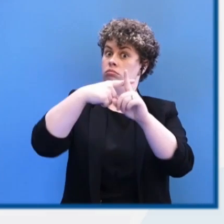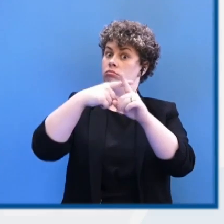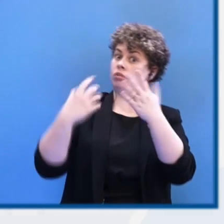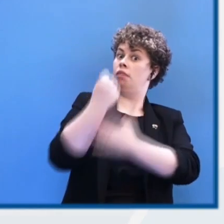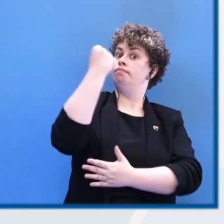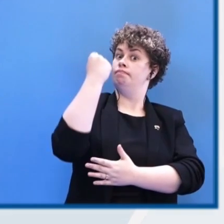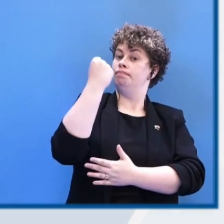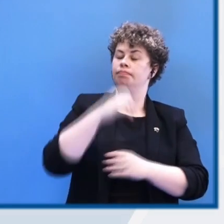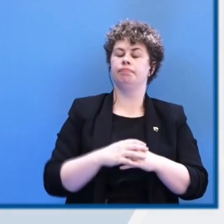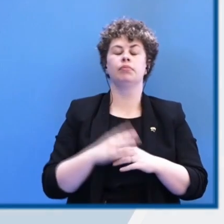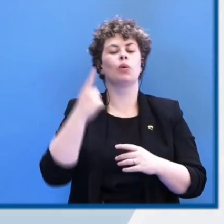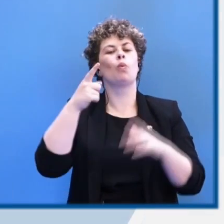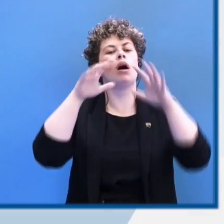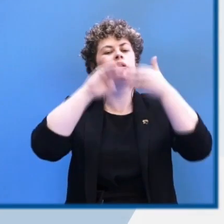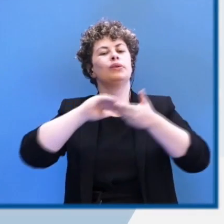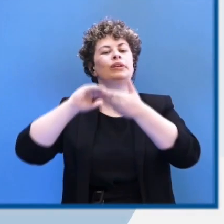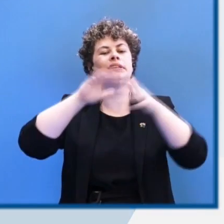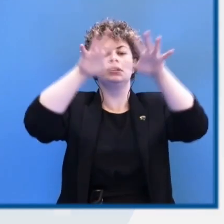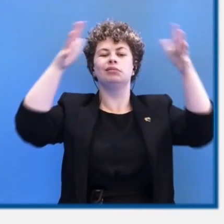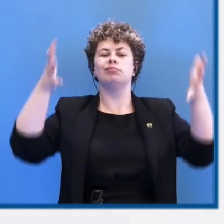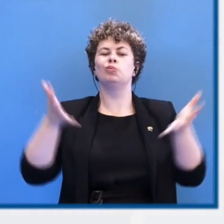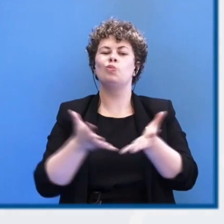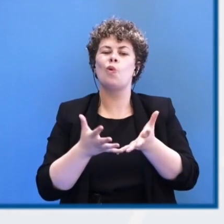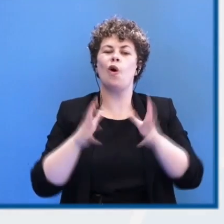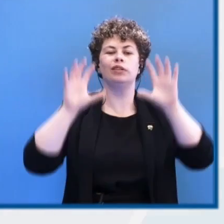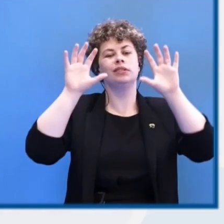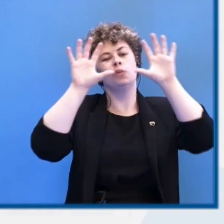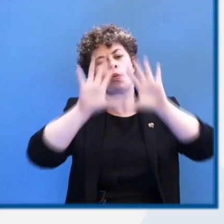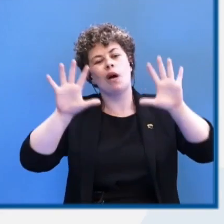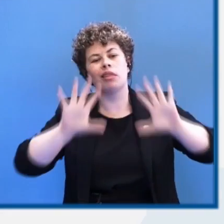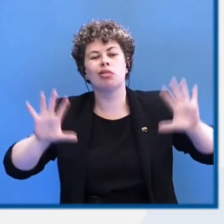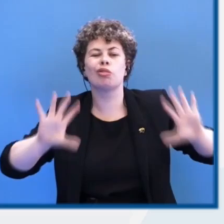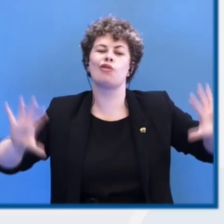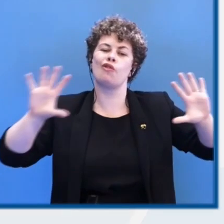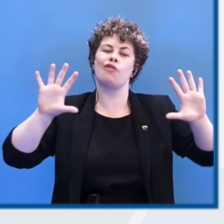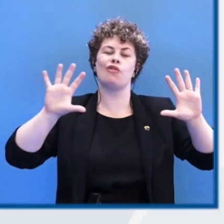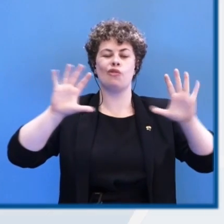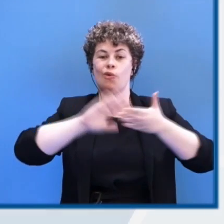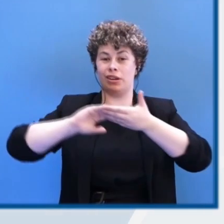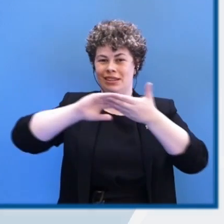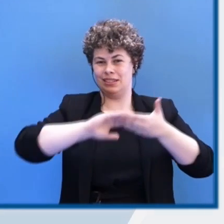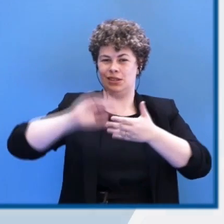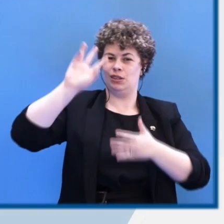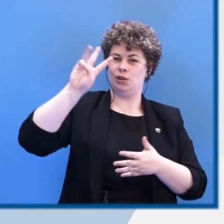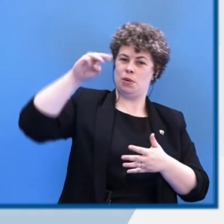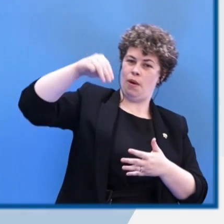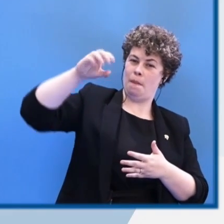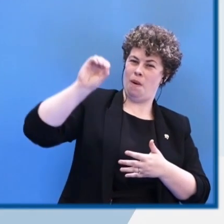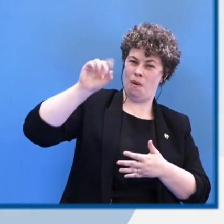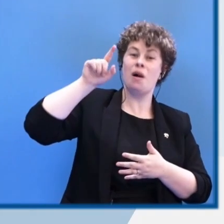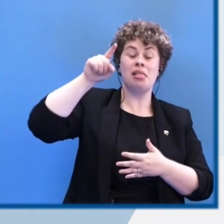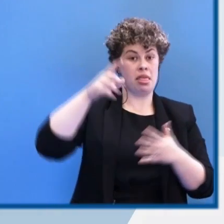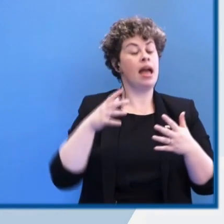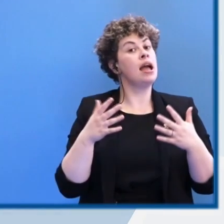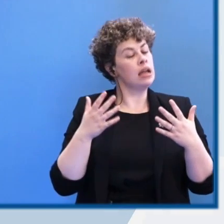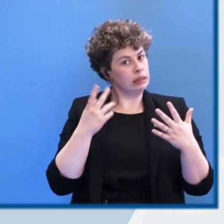World Meteorological Organization, WMO, has responsibility for weather, water, and climate. The three disciplines are